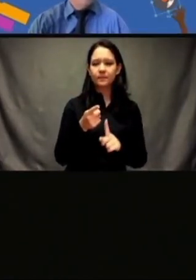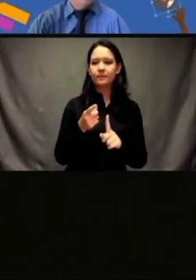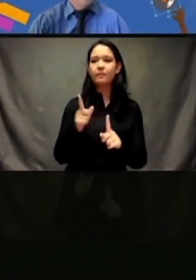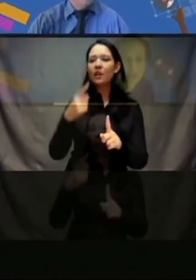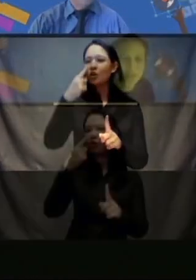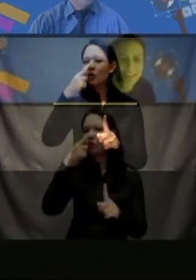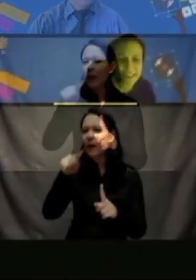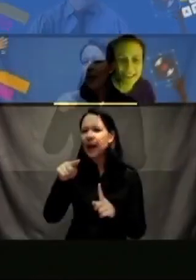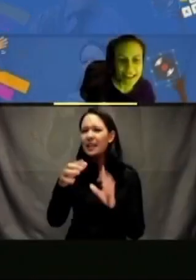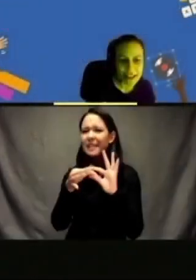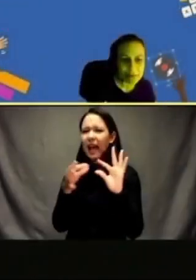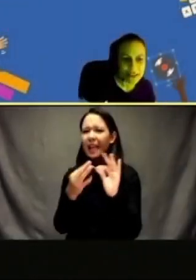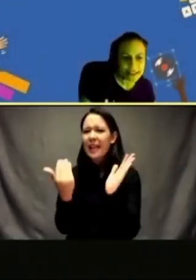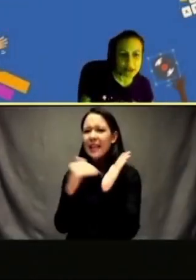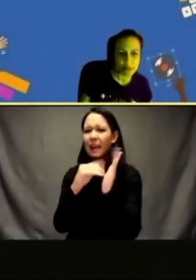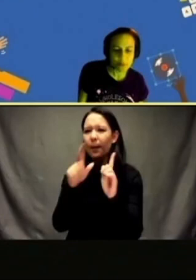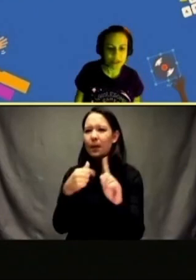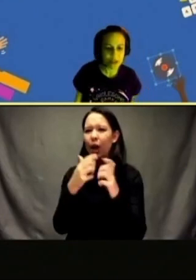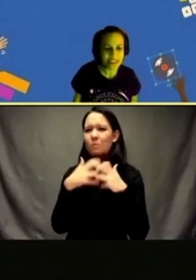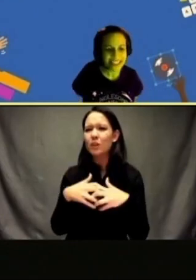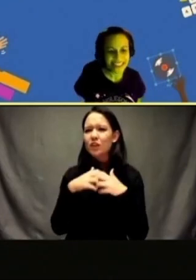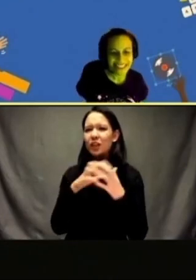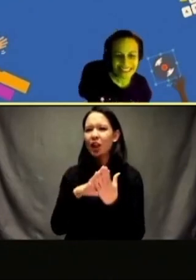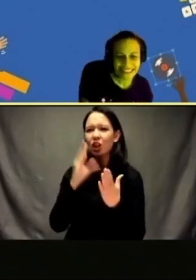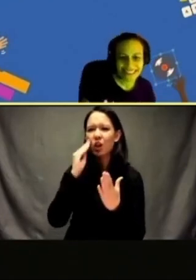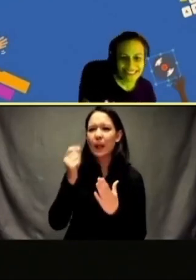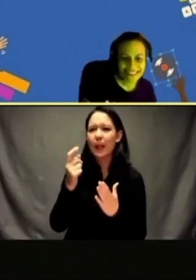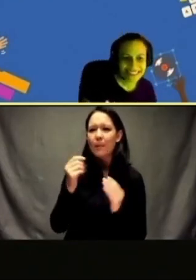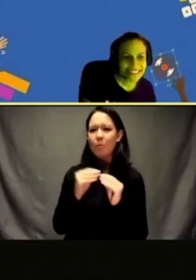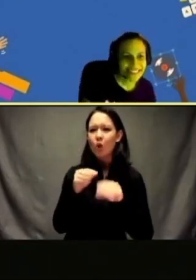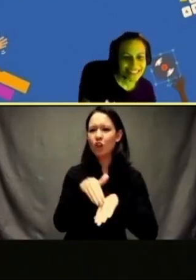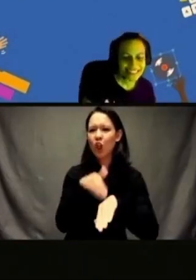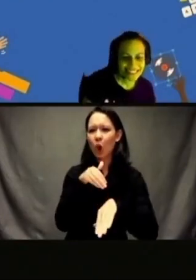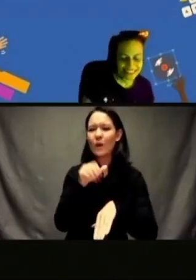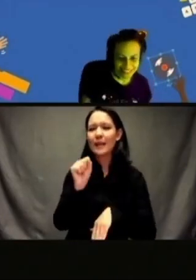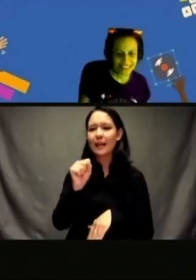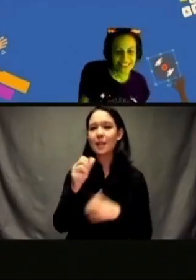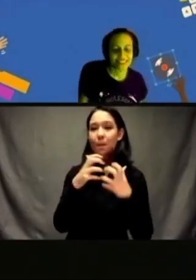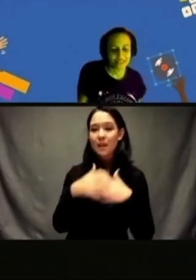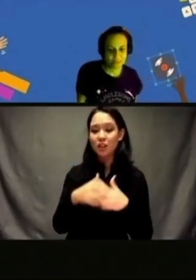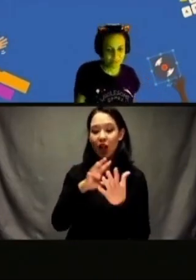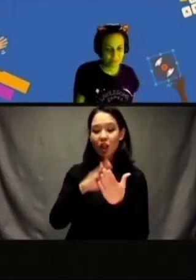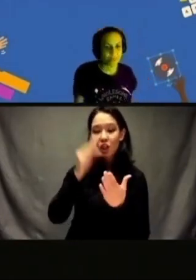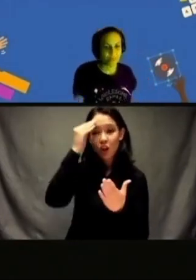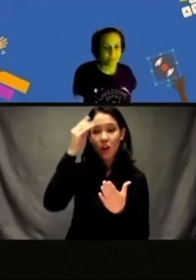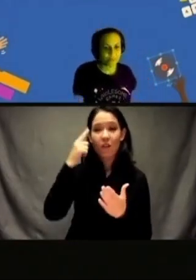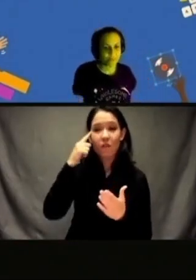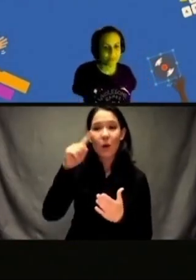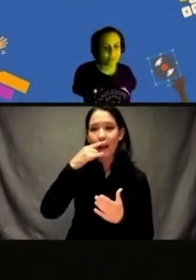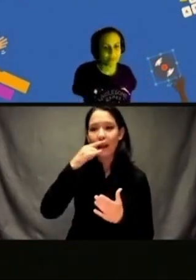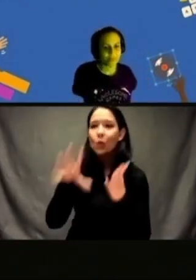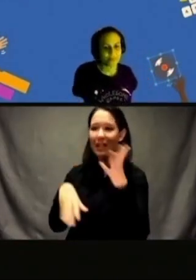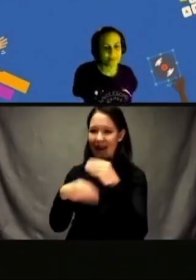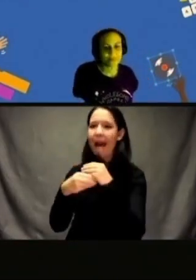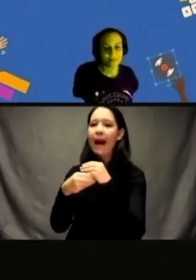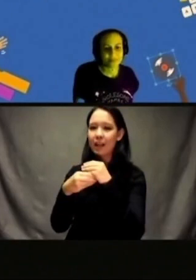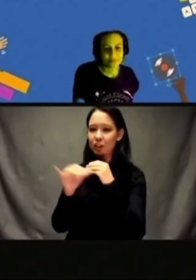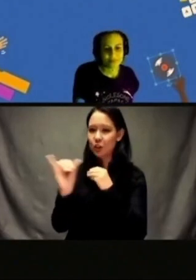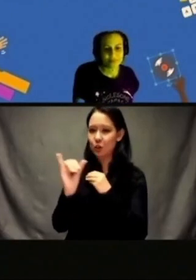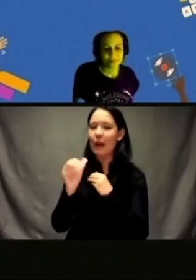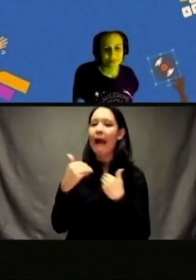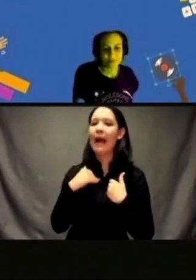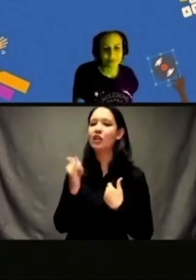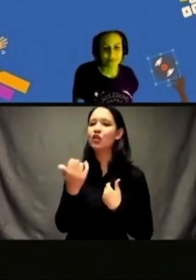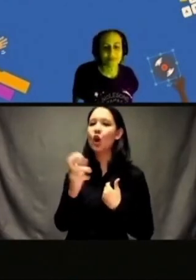about machine learning? Could you say that again, please, a little bit more slowly? Yes, so machine learning for kids, we'll put that on there too. That one that does have its